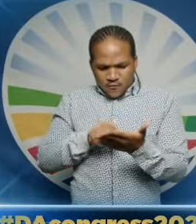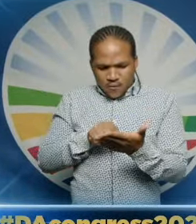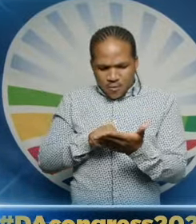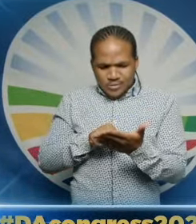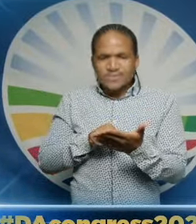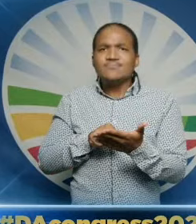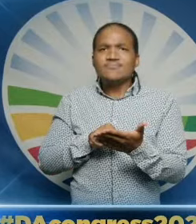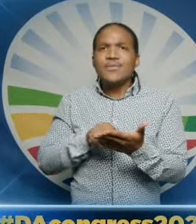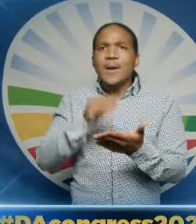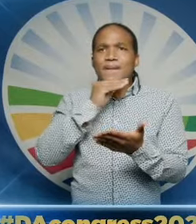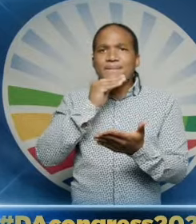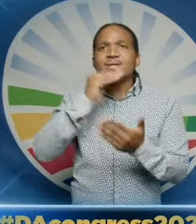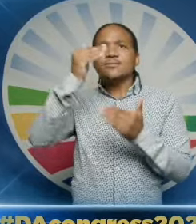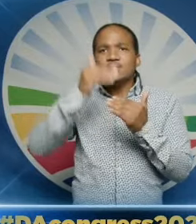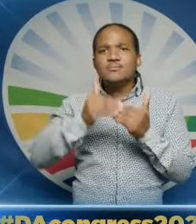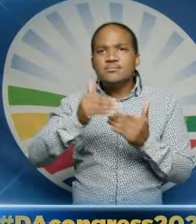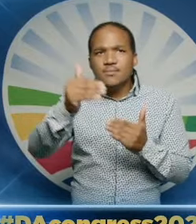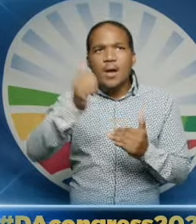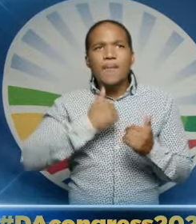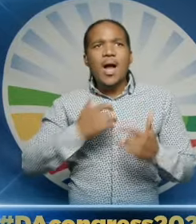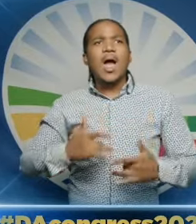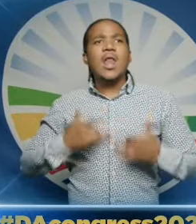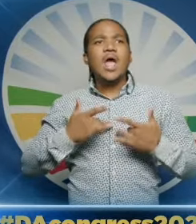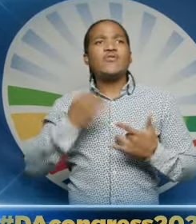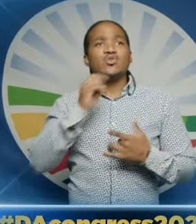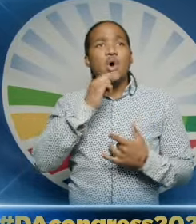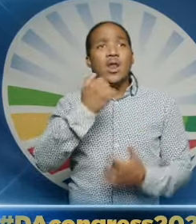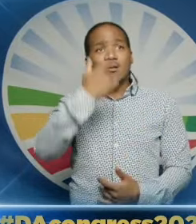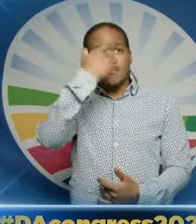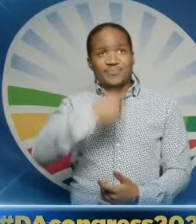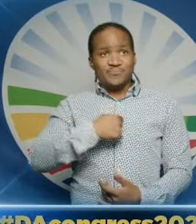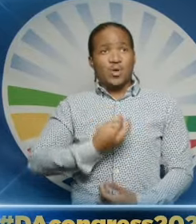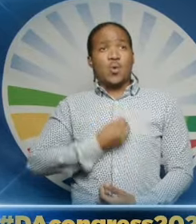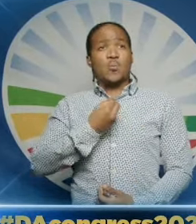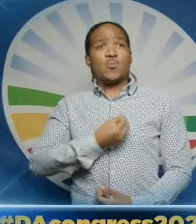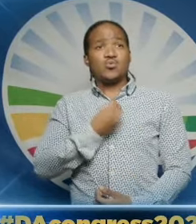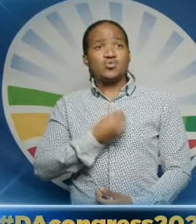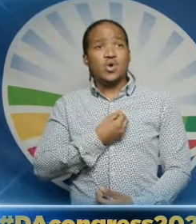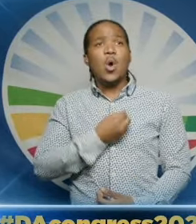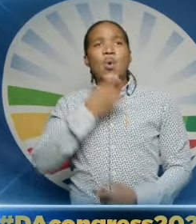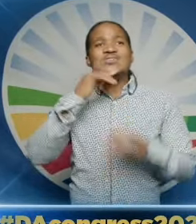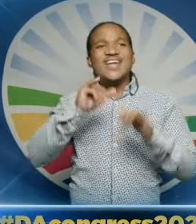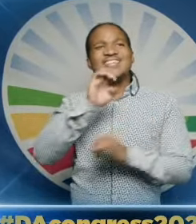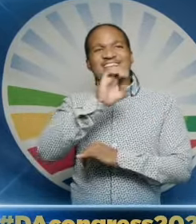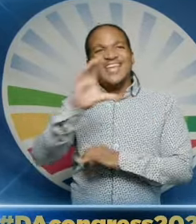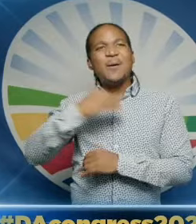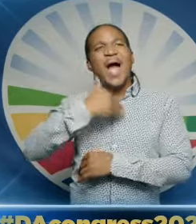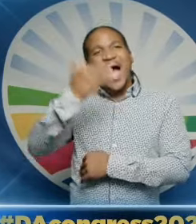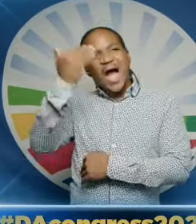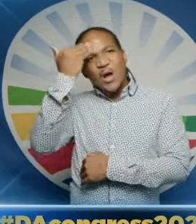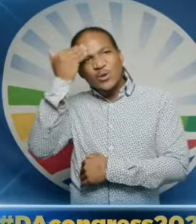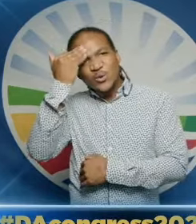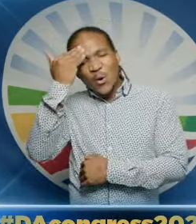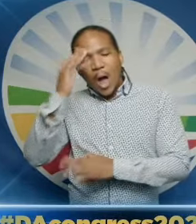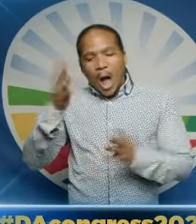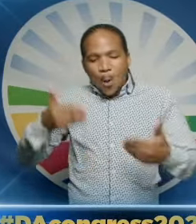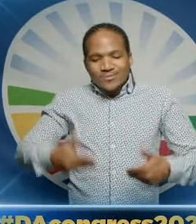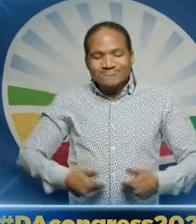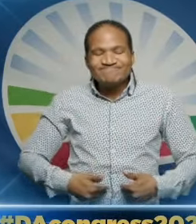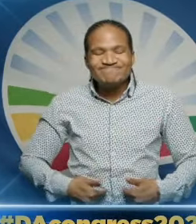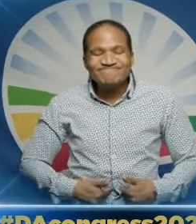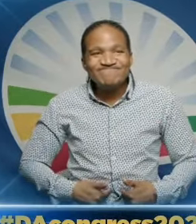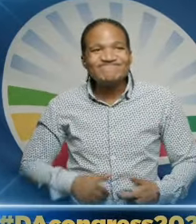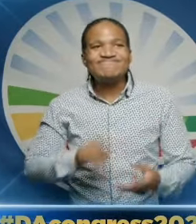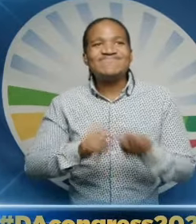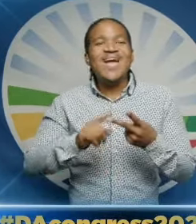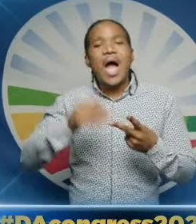live are intricately linked. And nam ngumntu omtsha osuka e-Eastern Cape, ndiyayazi indlala, ndiyayazi